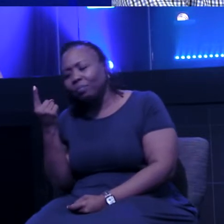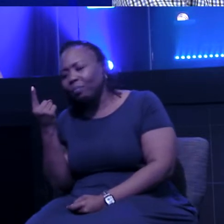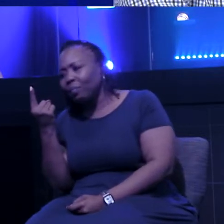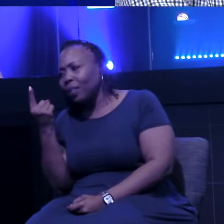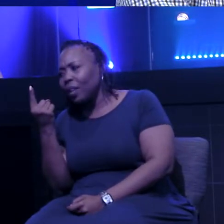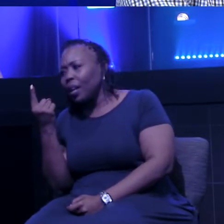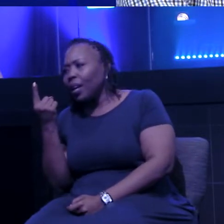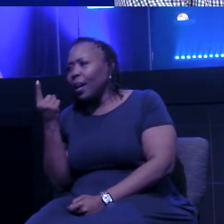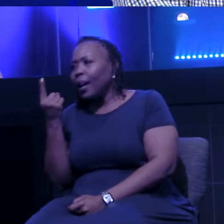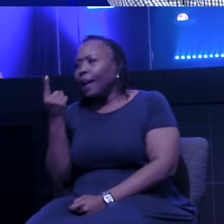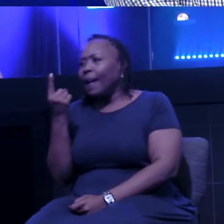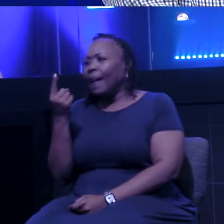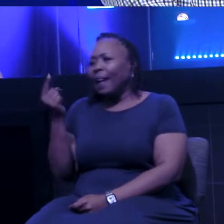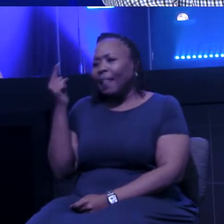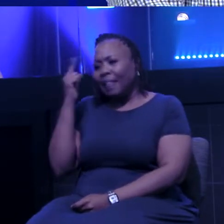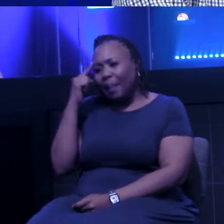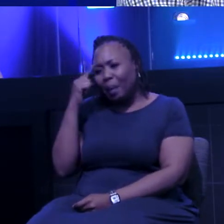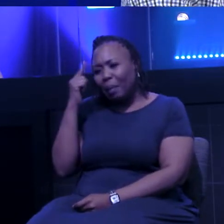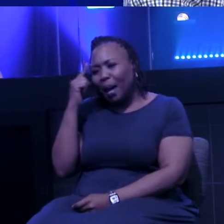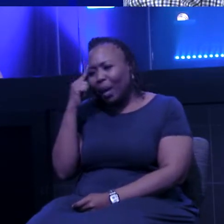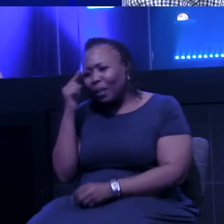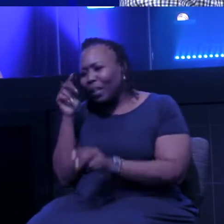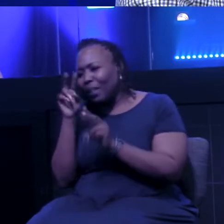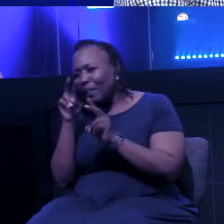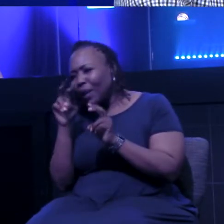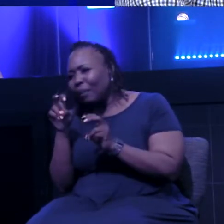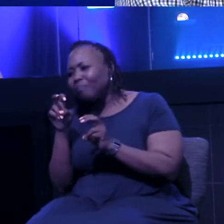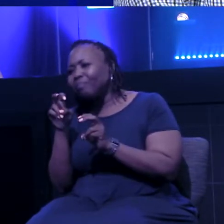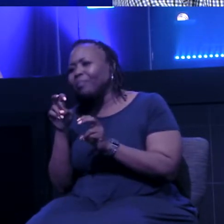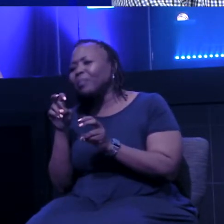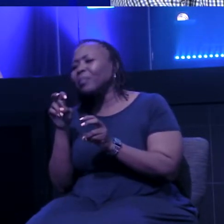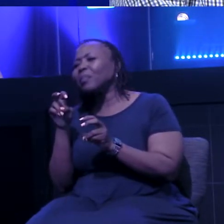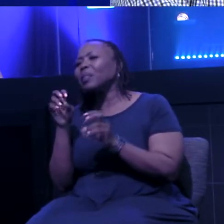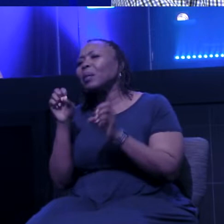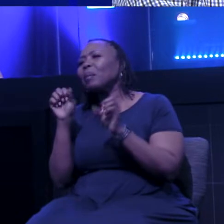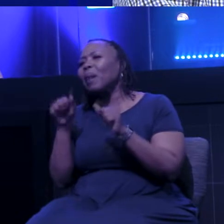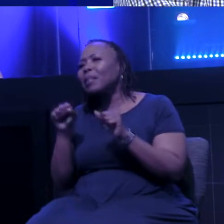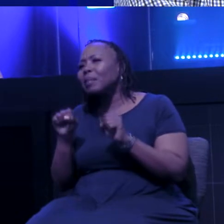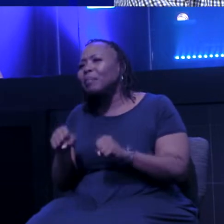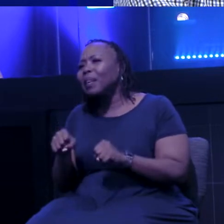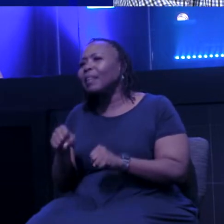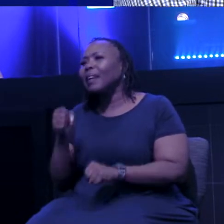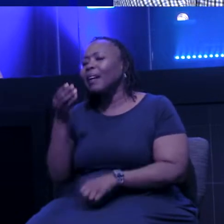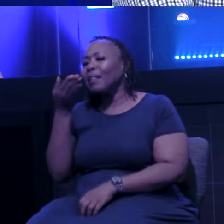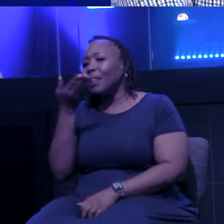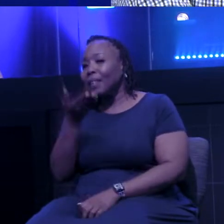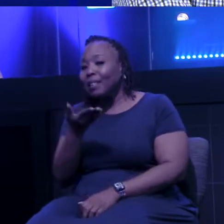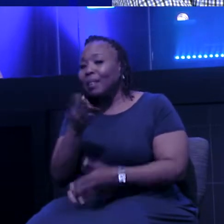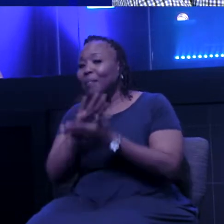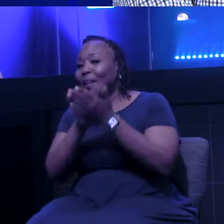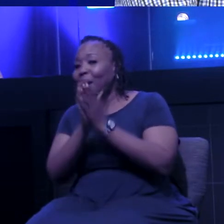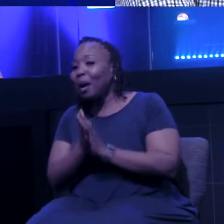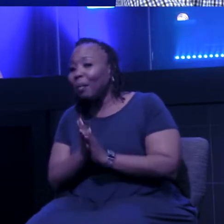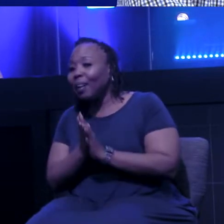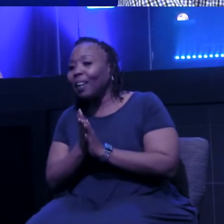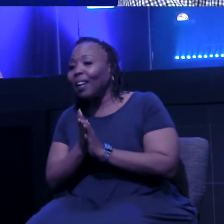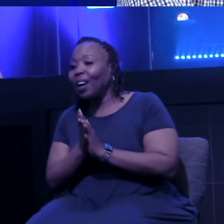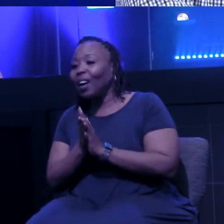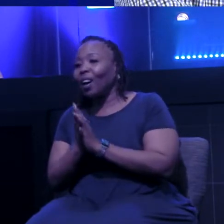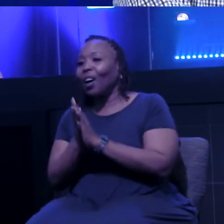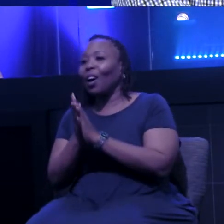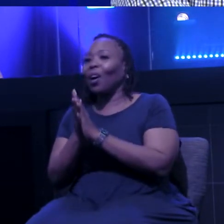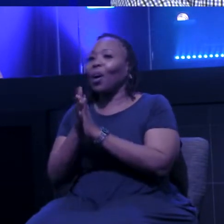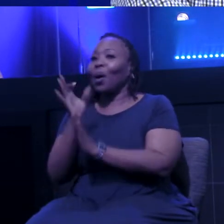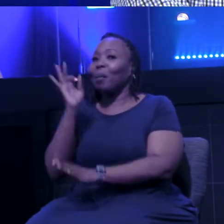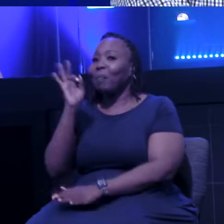and considering and evaluating the possibility of having Gonzalo be our campus pastor, I can't tell you how many people, how